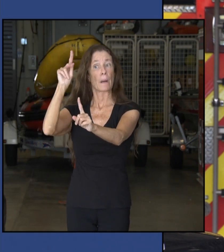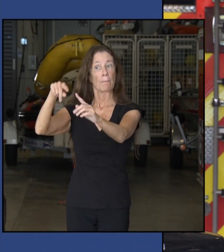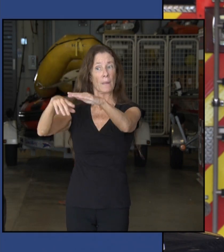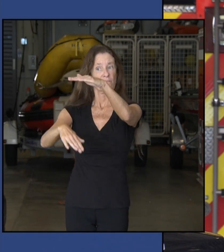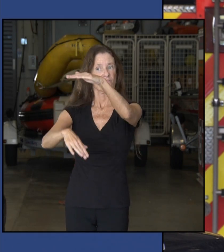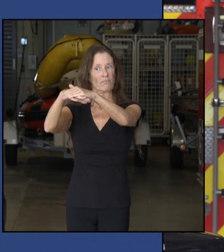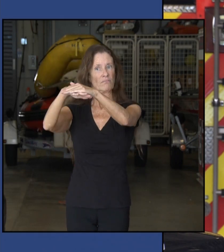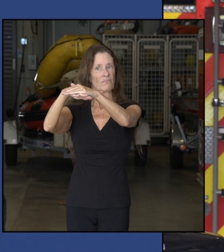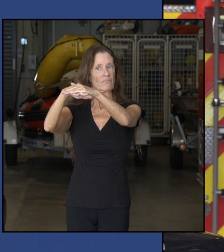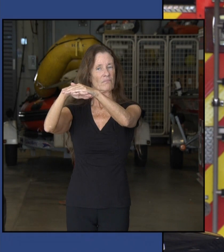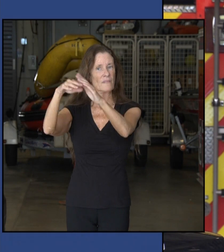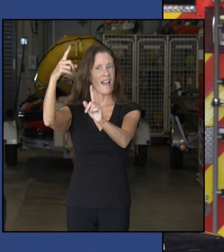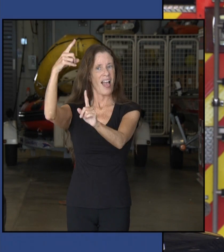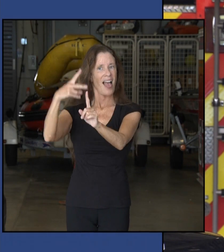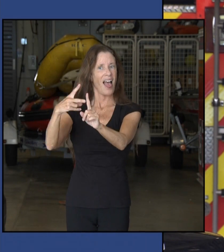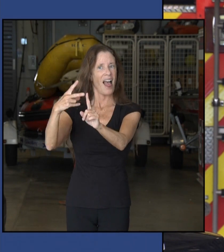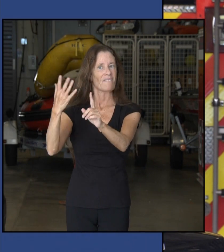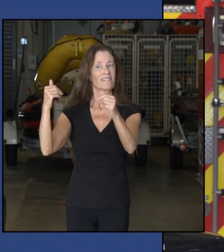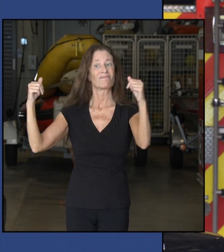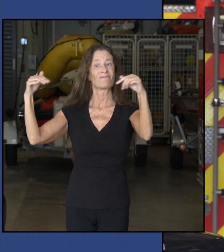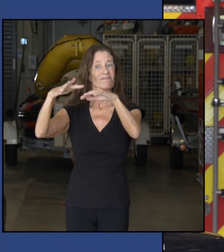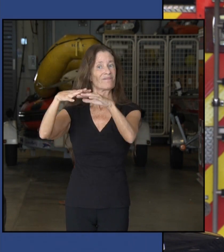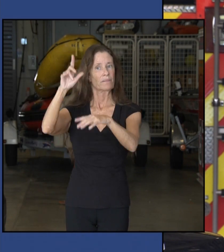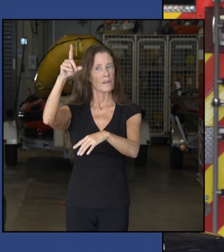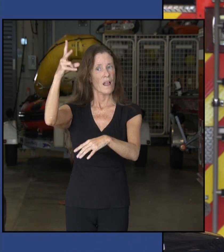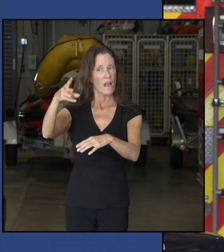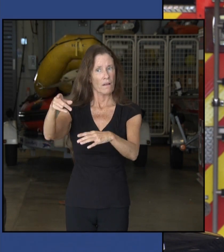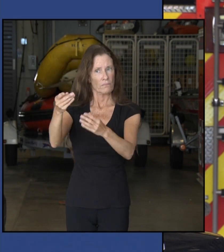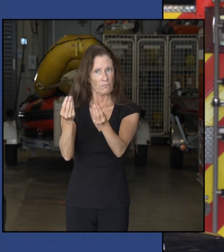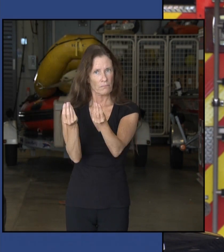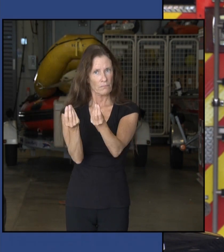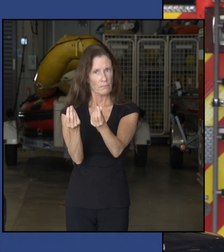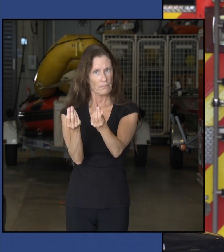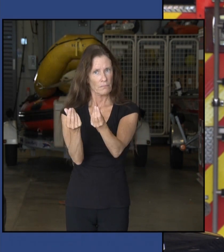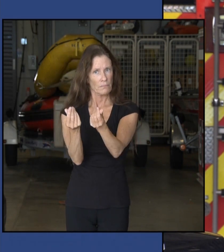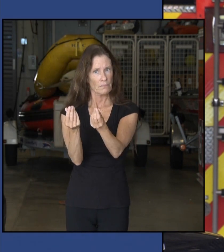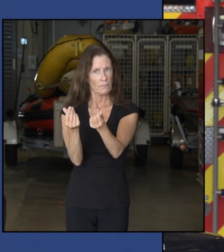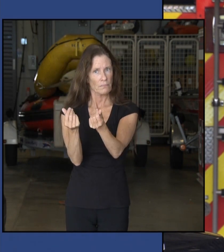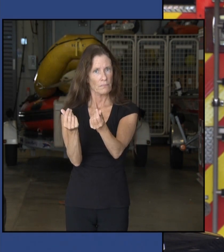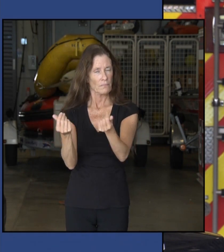close to whether they'll be able to make money. At 25%, a lot of them can't. Right.